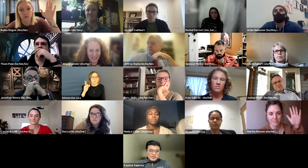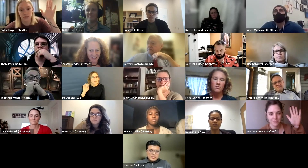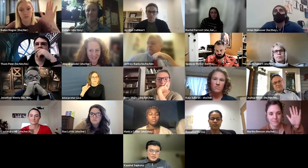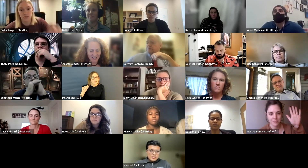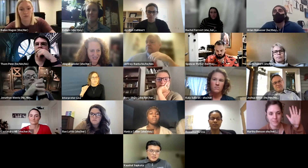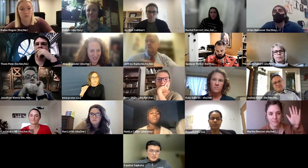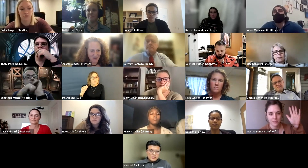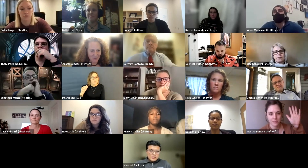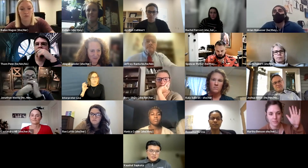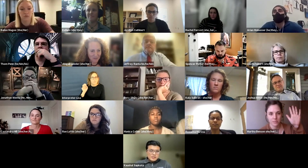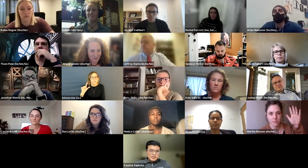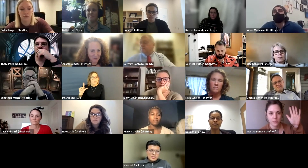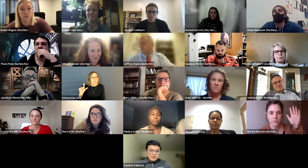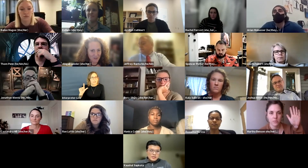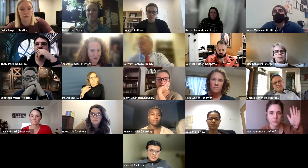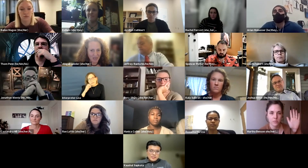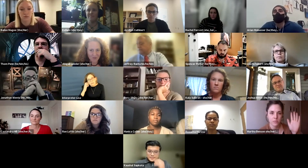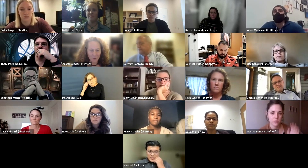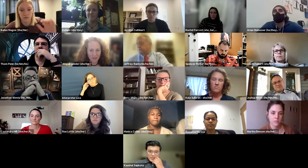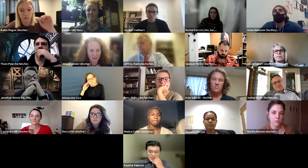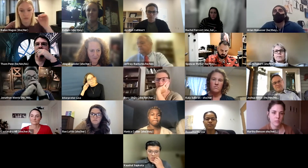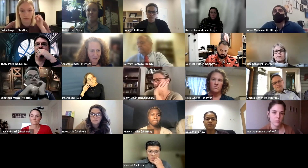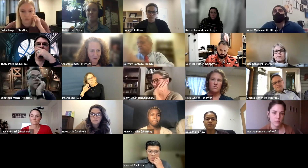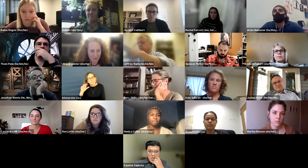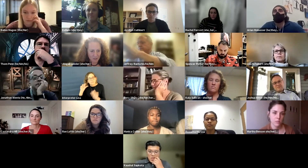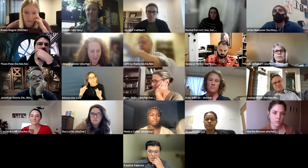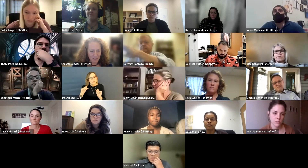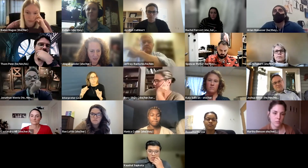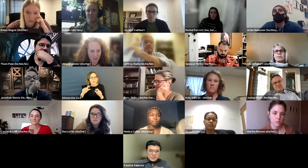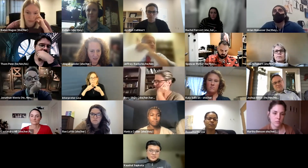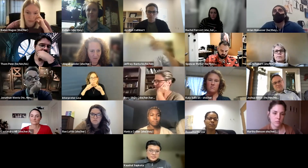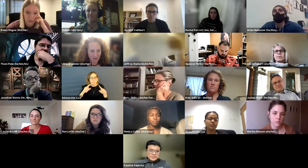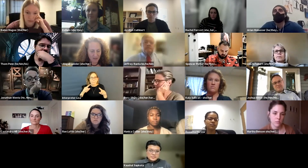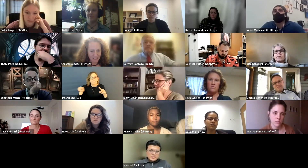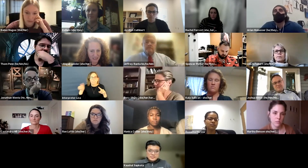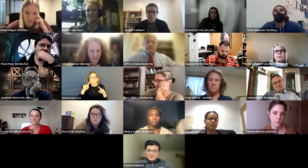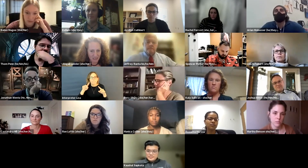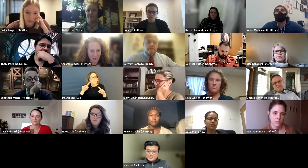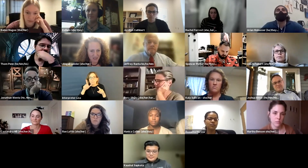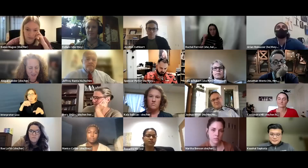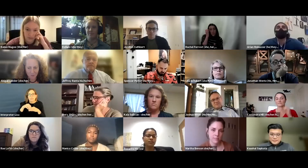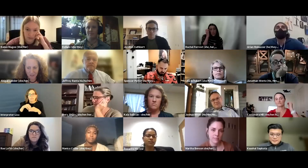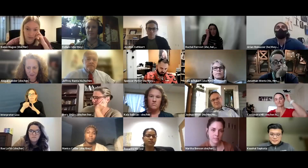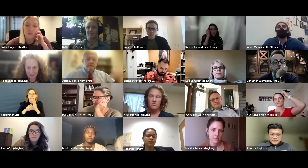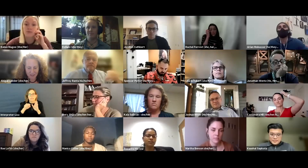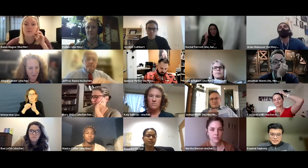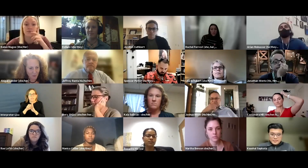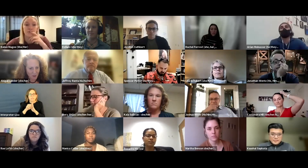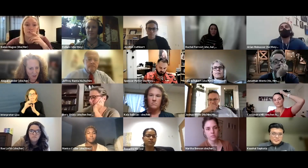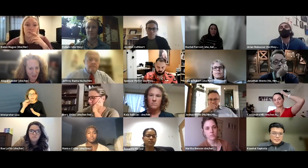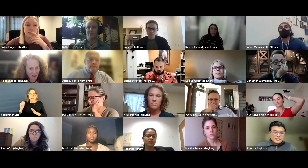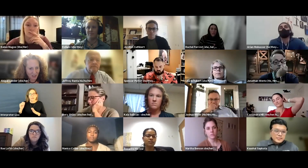All right. So yeah, if you all could unmute, if you're in the scene, and we're going